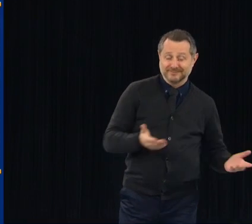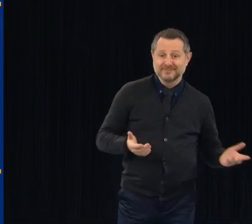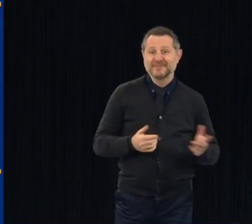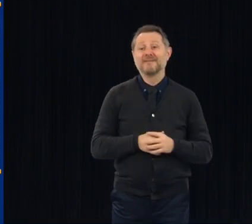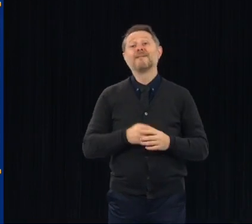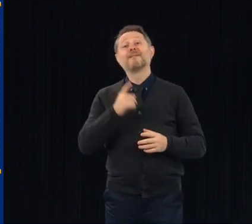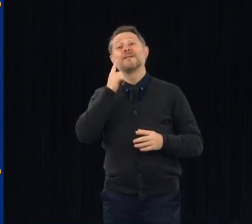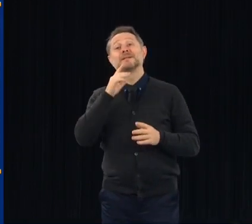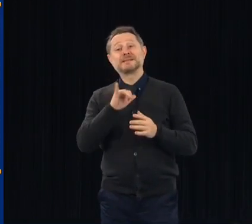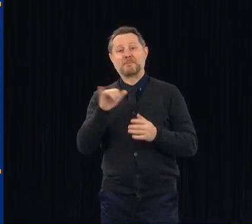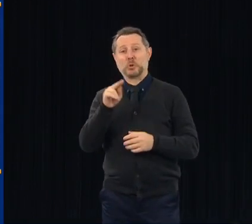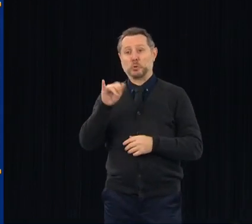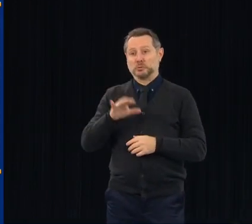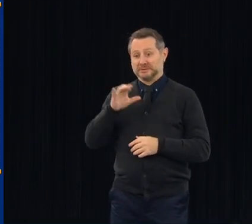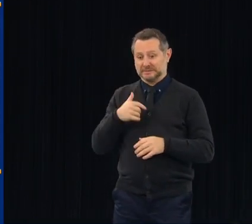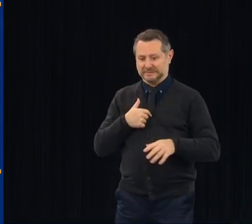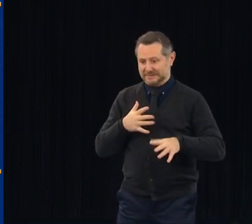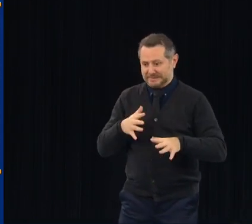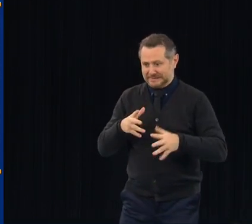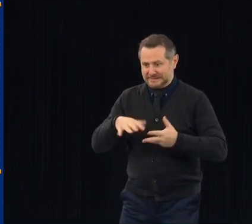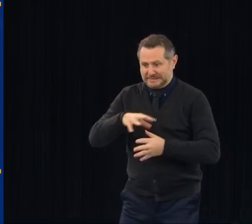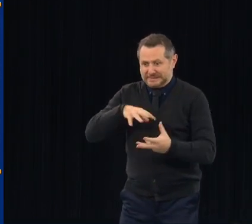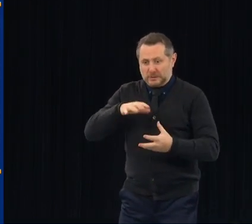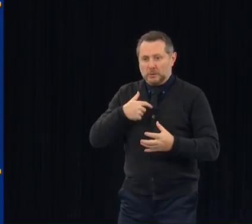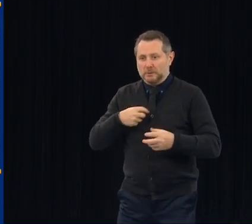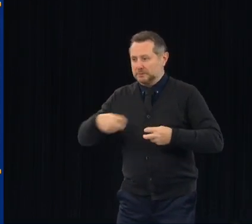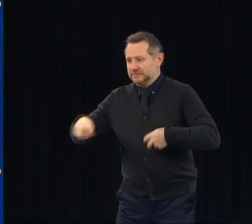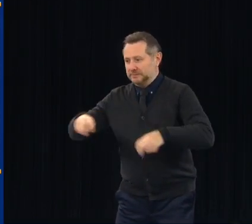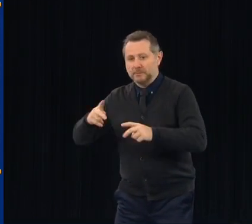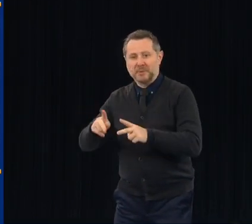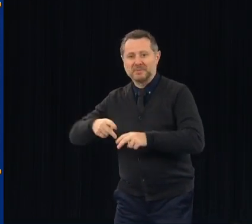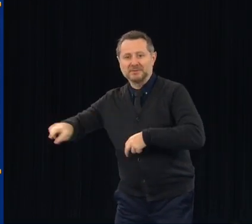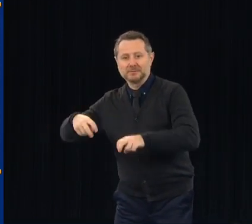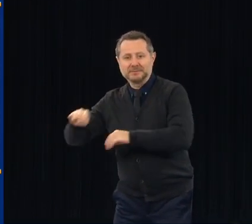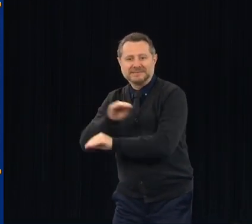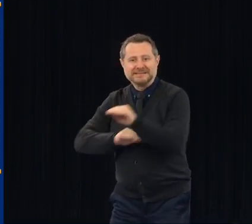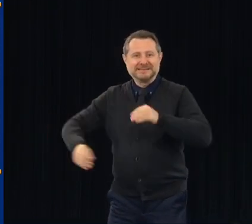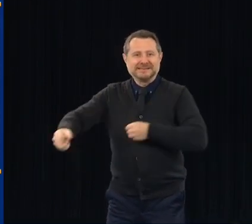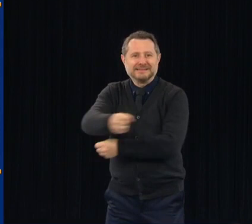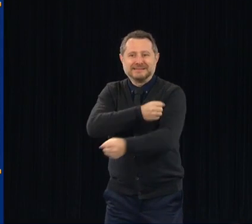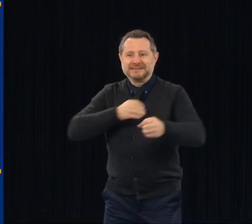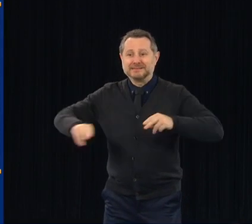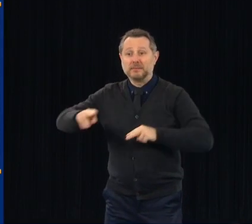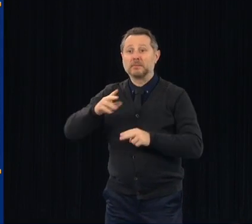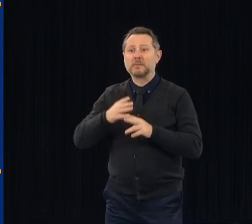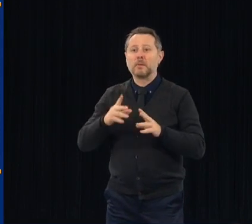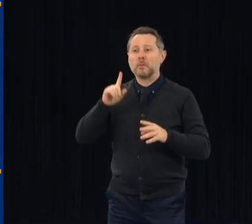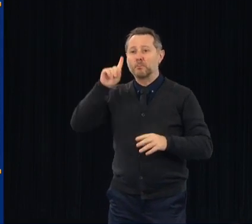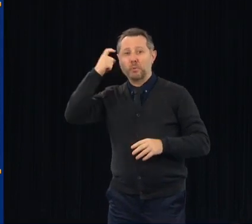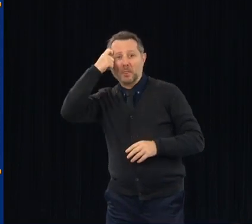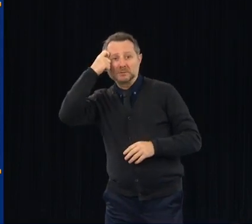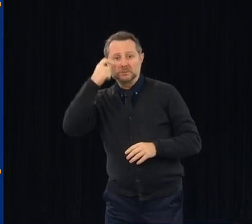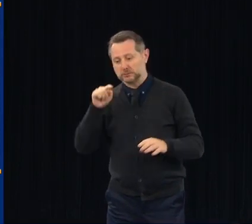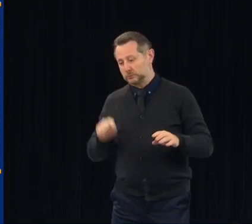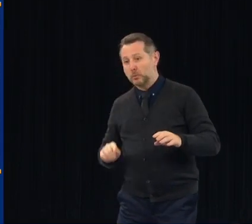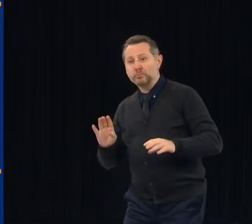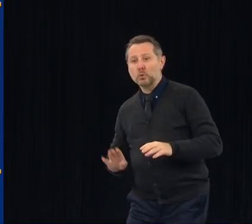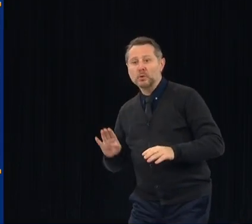York City, in New York State on a microcosm, we shift resources from the Bronx to Brooklyn to Queens to